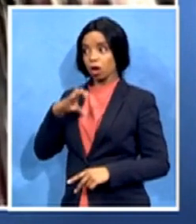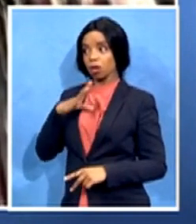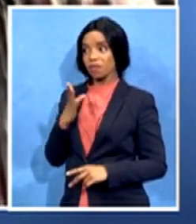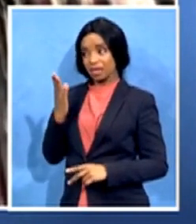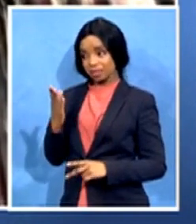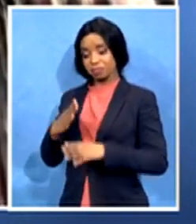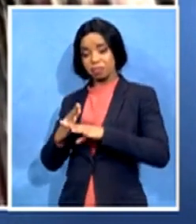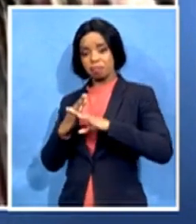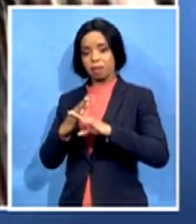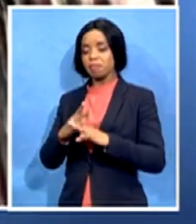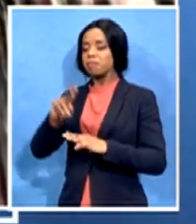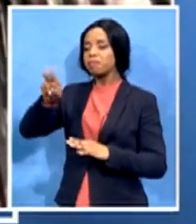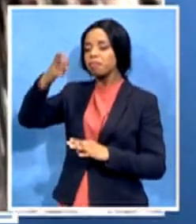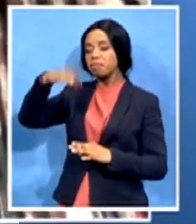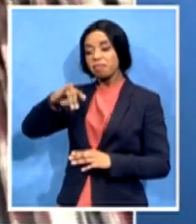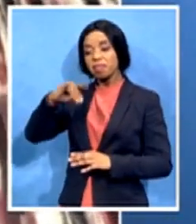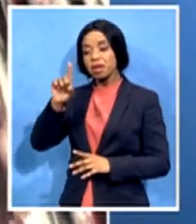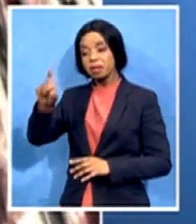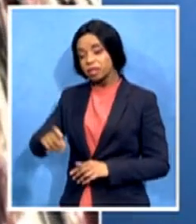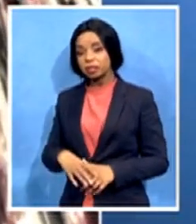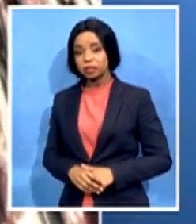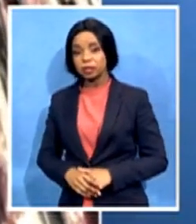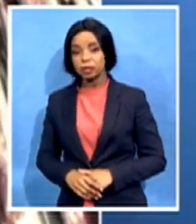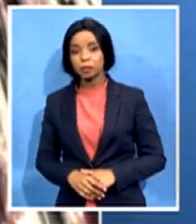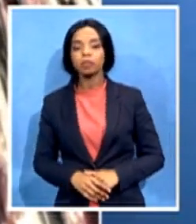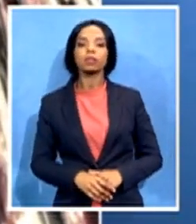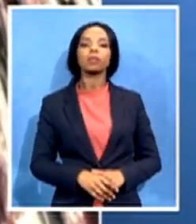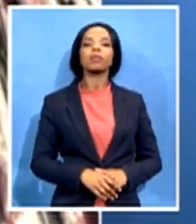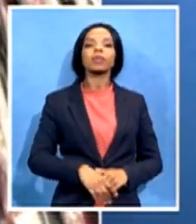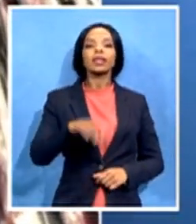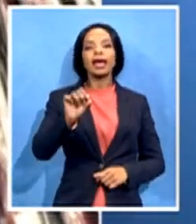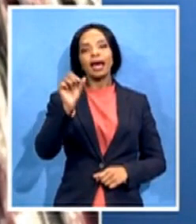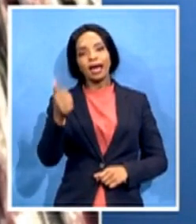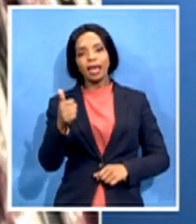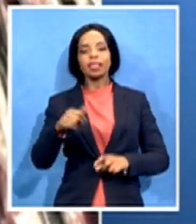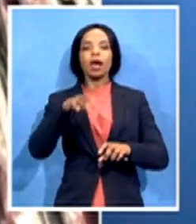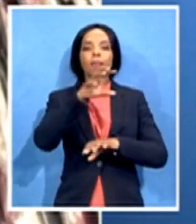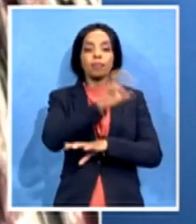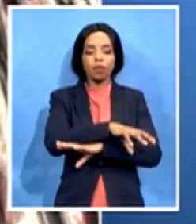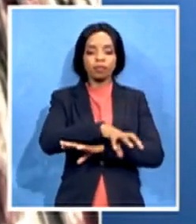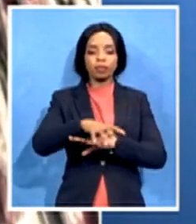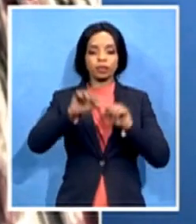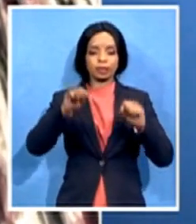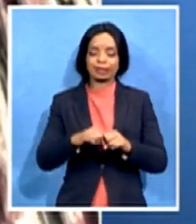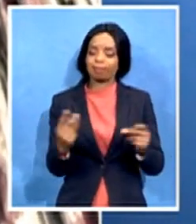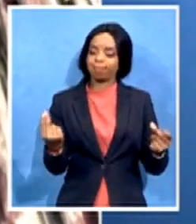Well, in other provinces, it's only that it's very unfortunate that Eastern Cape didn't have a very strong